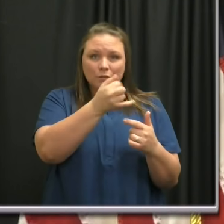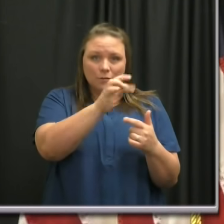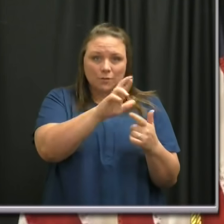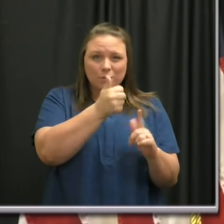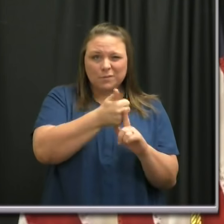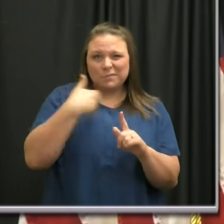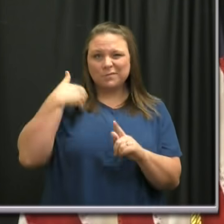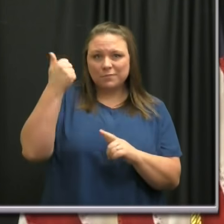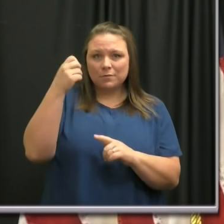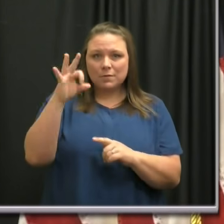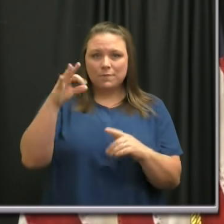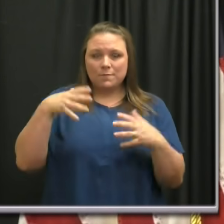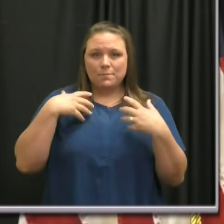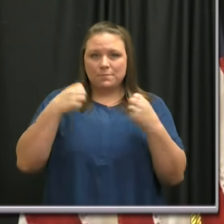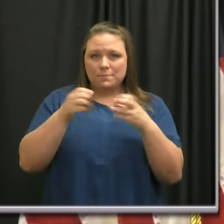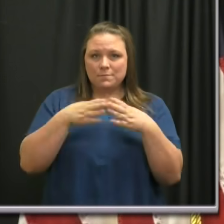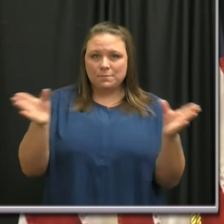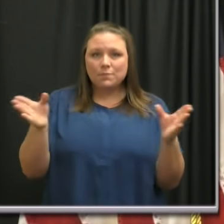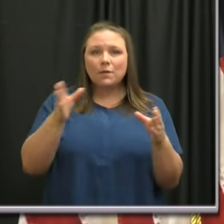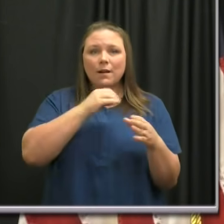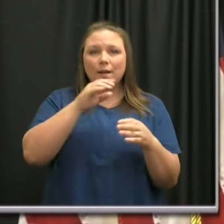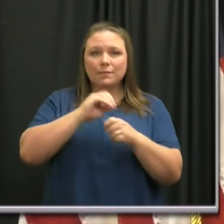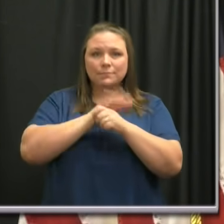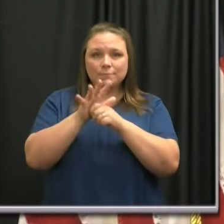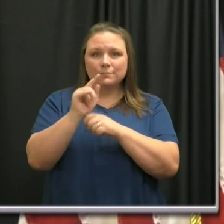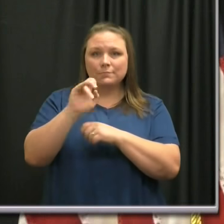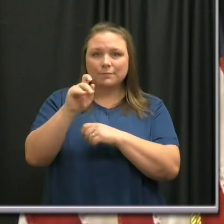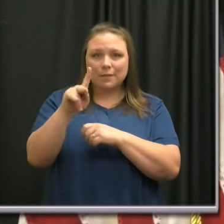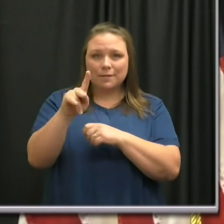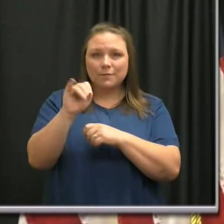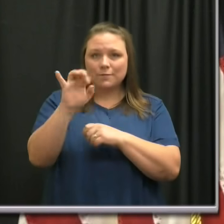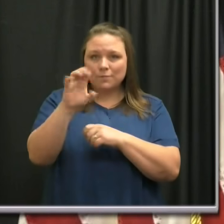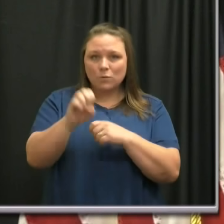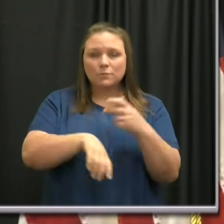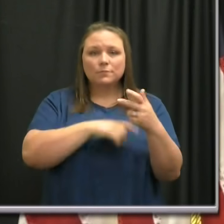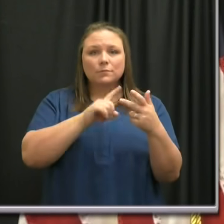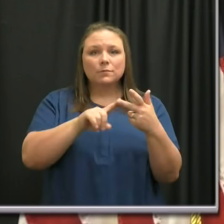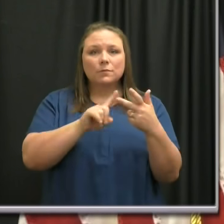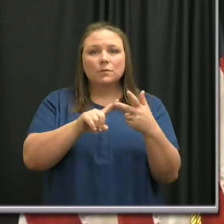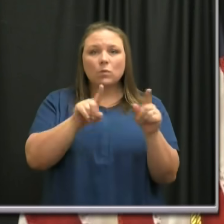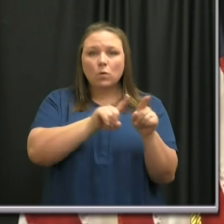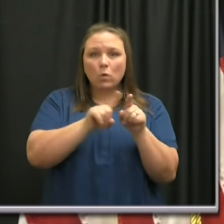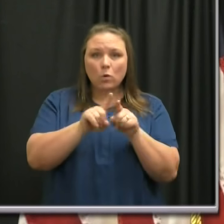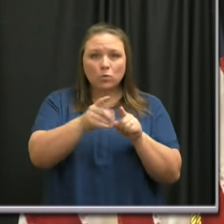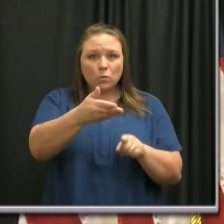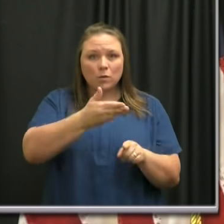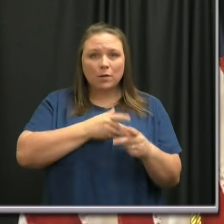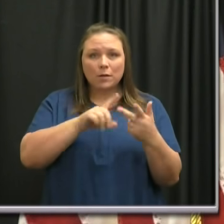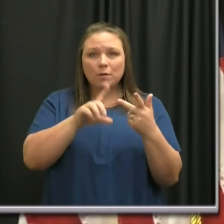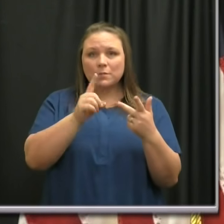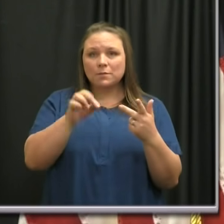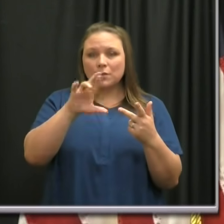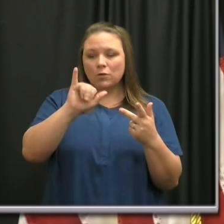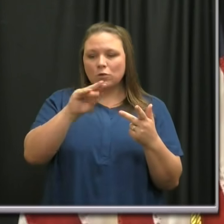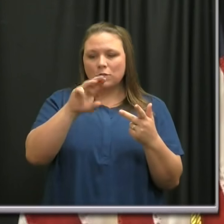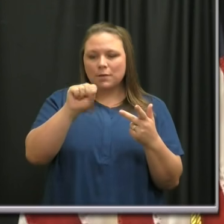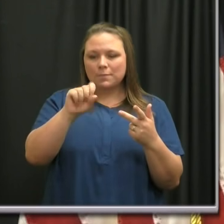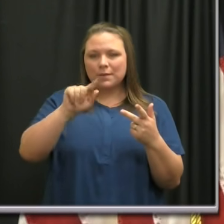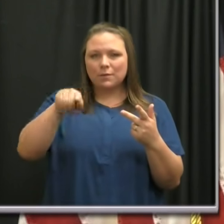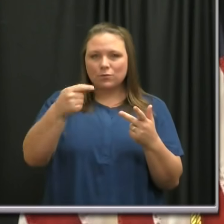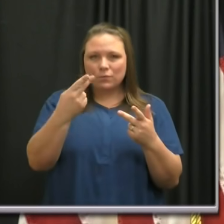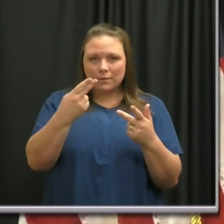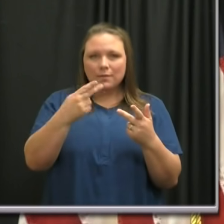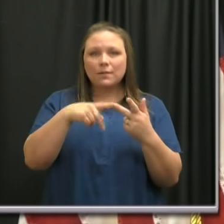the Metro Board of Health and the Metro Coronavirus Task Force. This morning, we'd also like to welcome Dr. James Hildreth, President